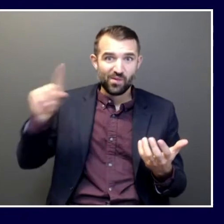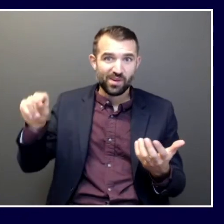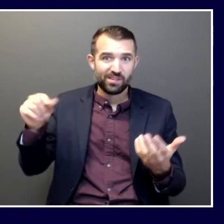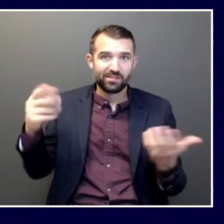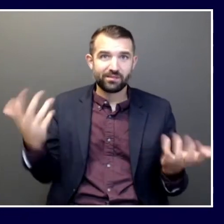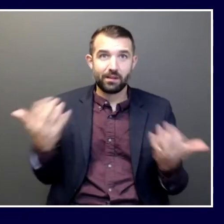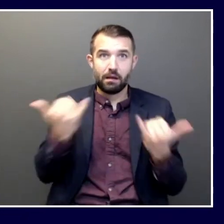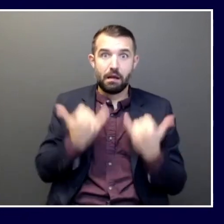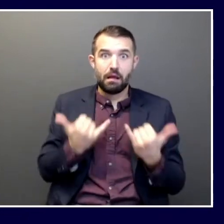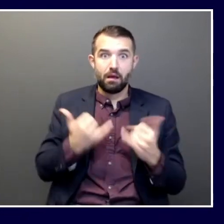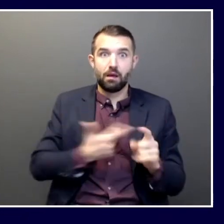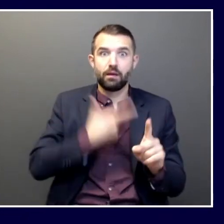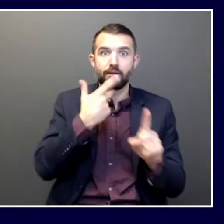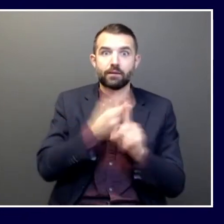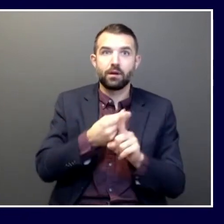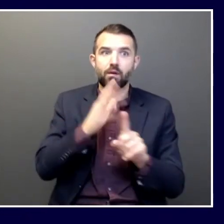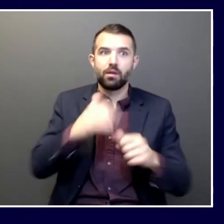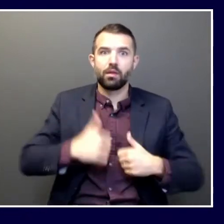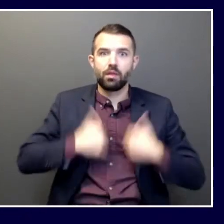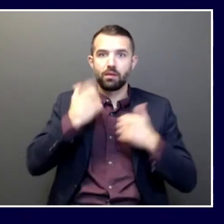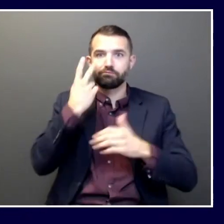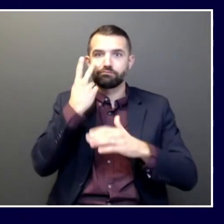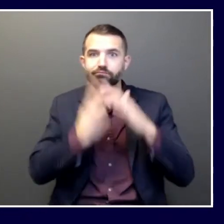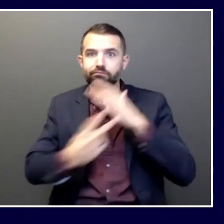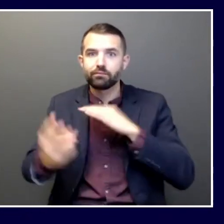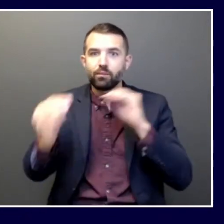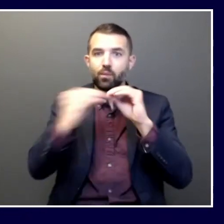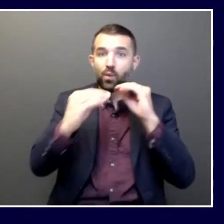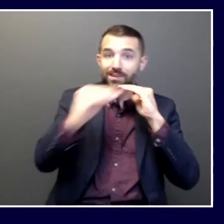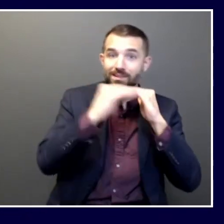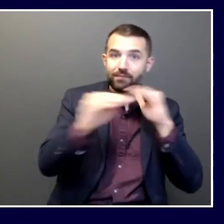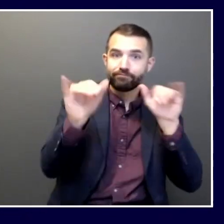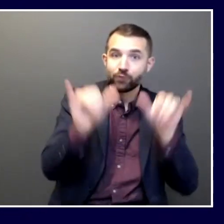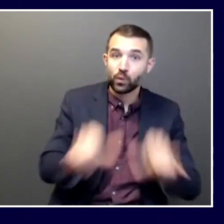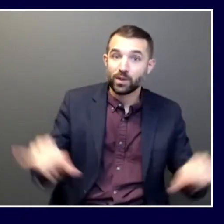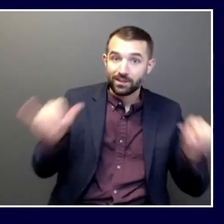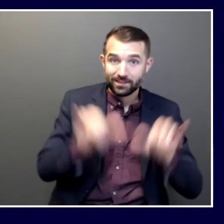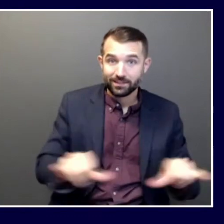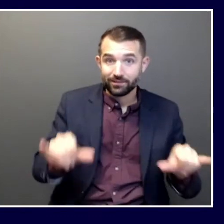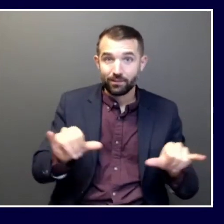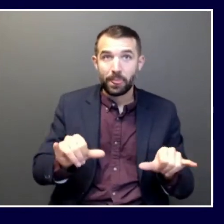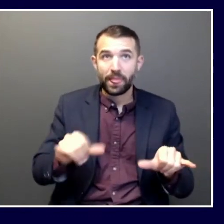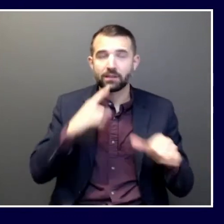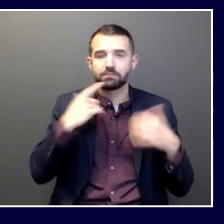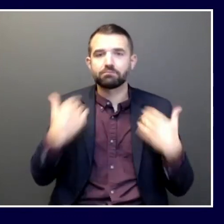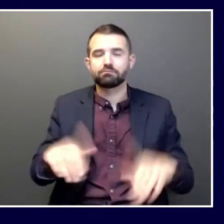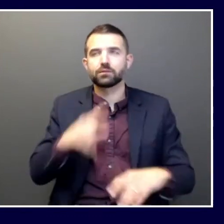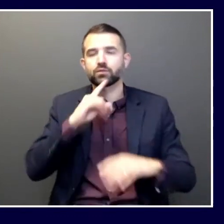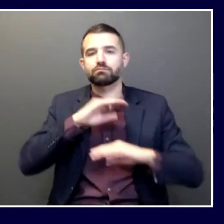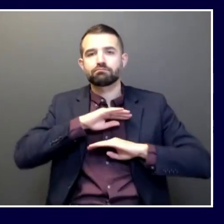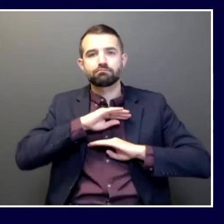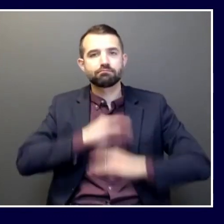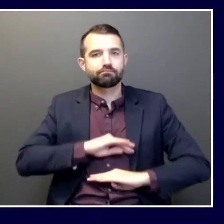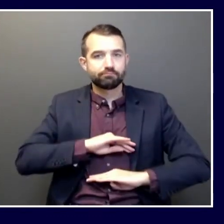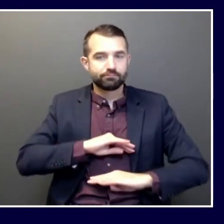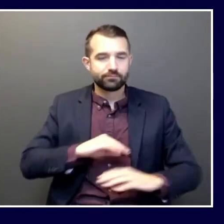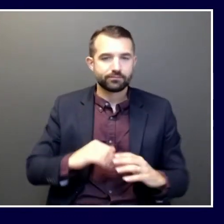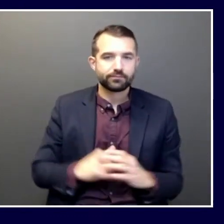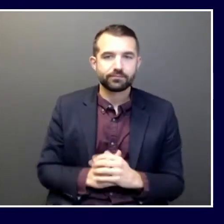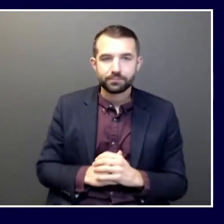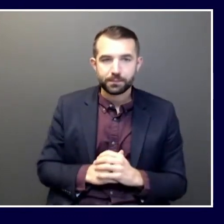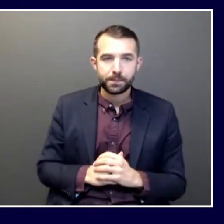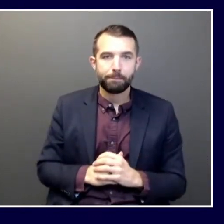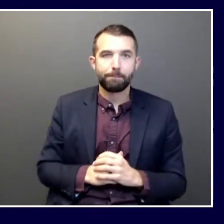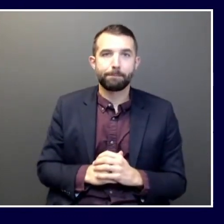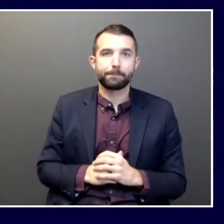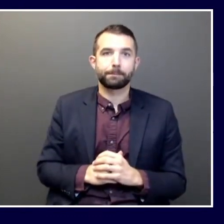predictable and help restore a sense of stability. The second thing I want to talk about, that's the